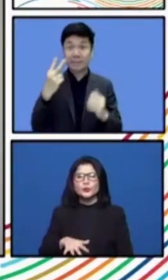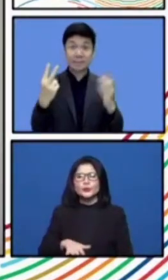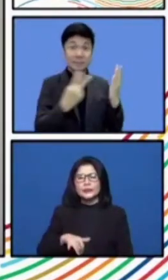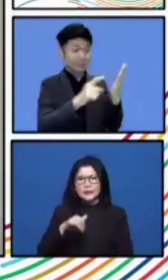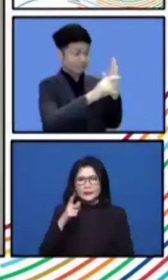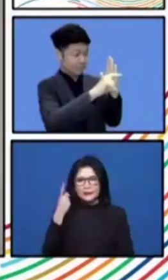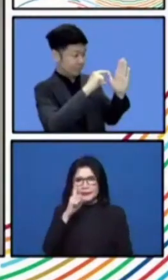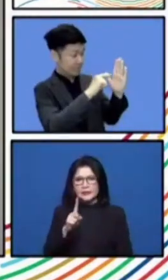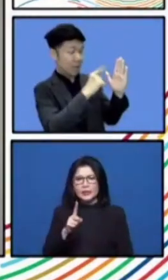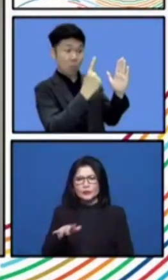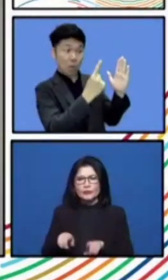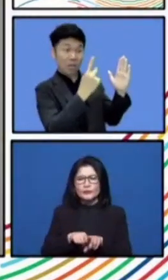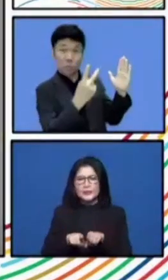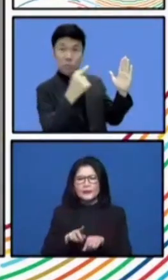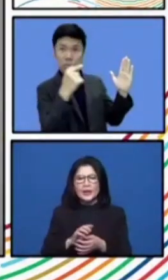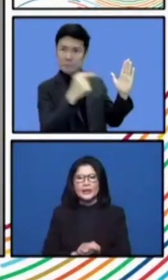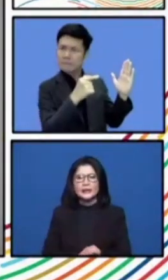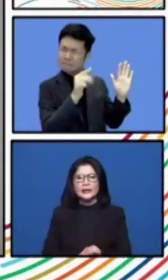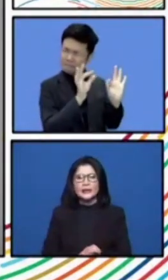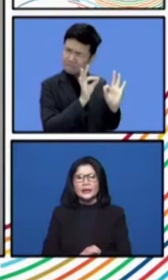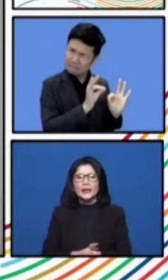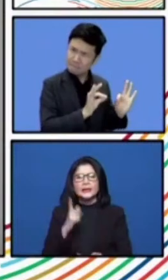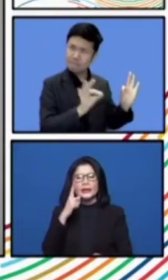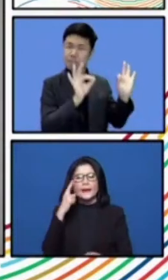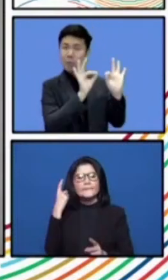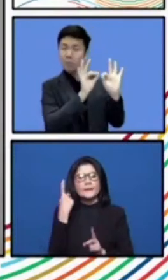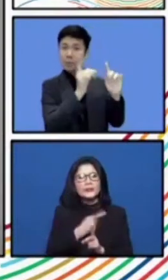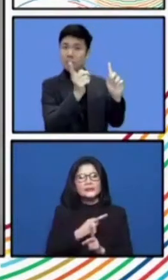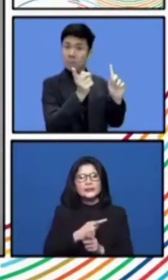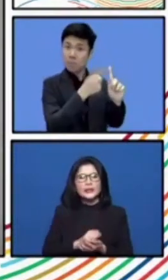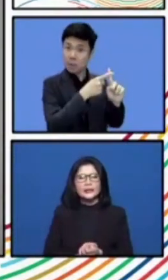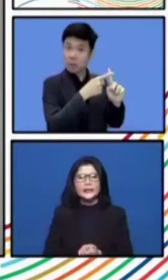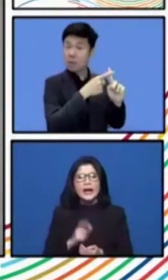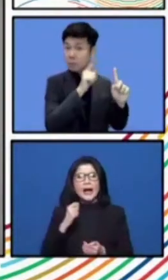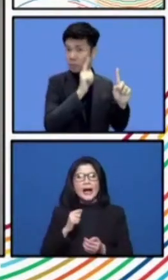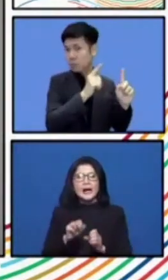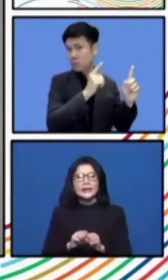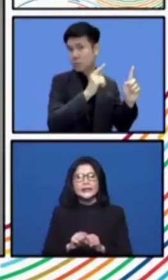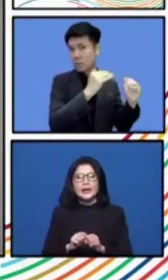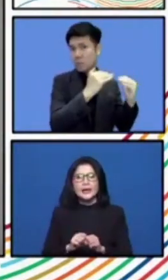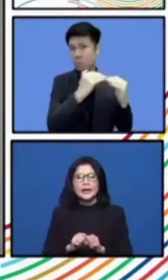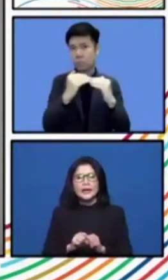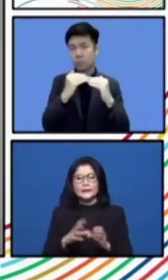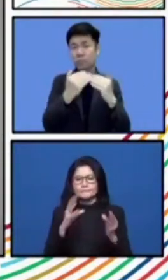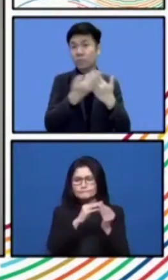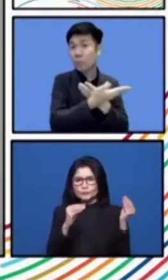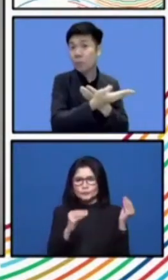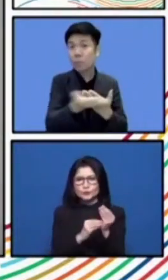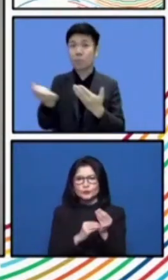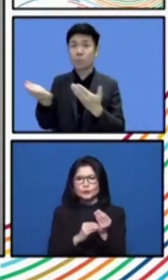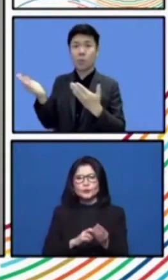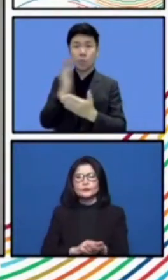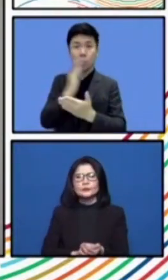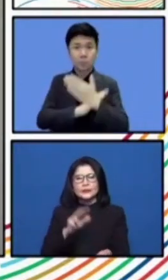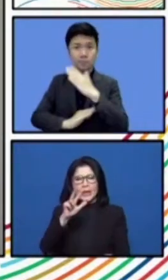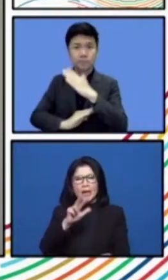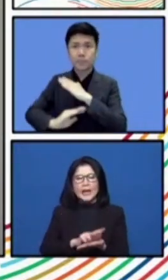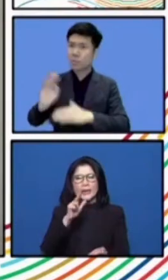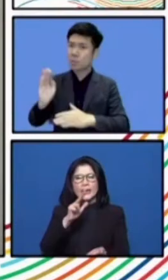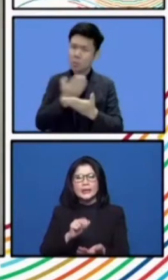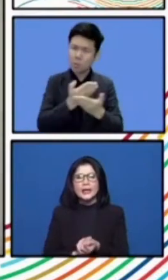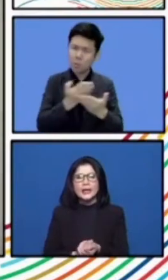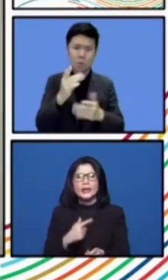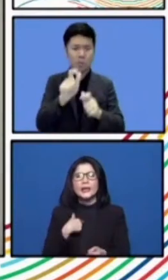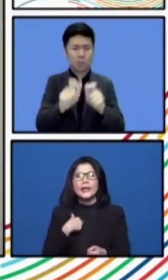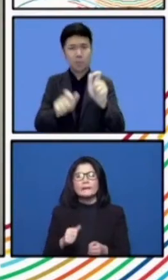around ensuring legal agency in all circumstances all impairments and that inalienable rights holders I think people